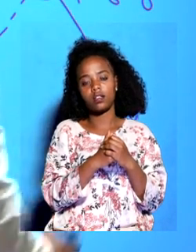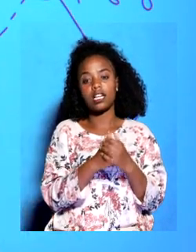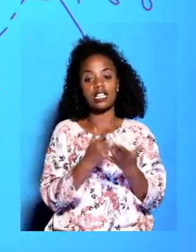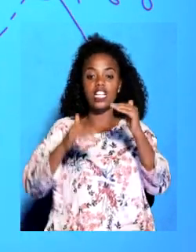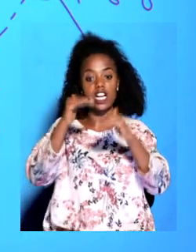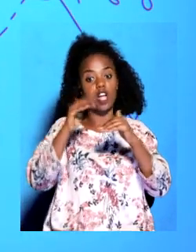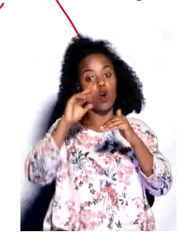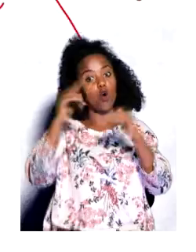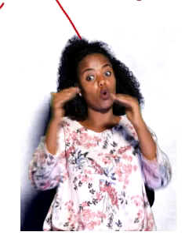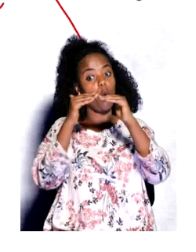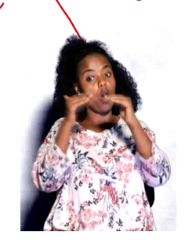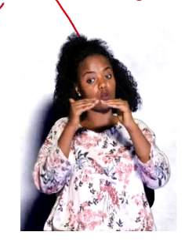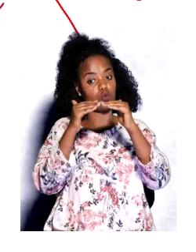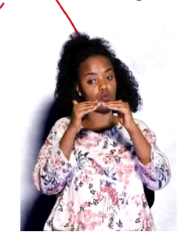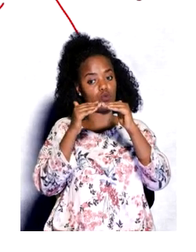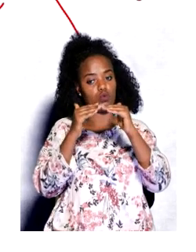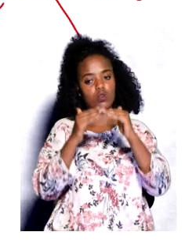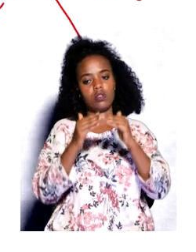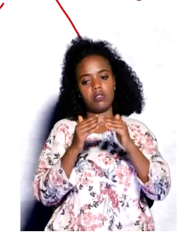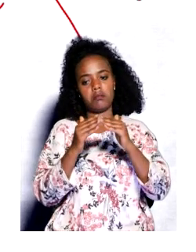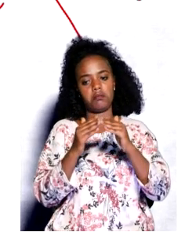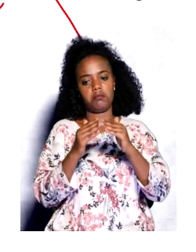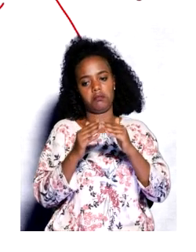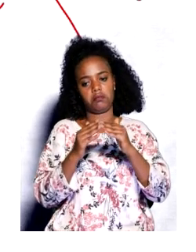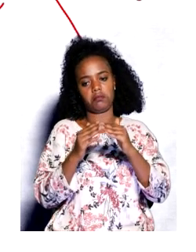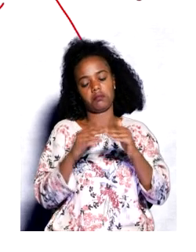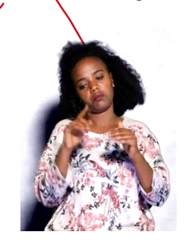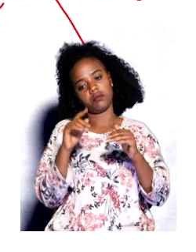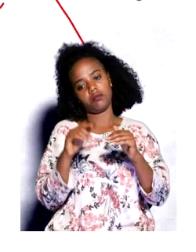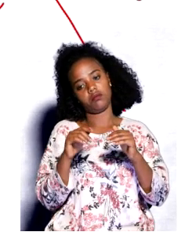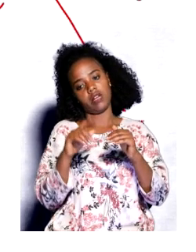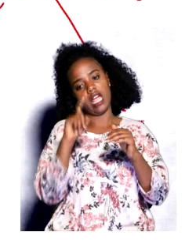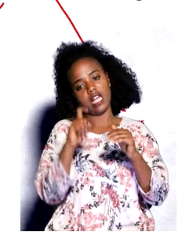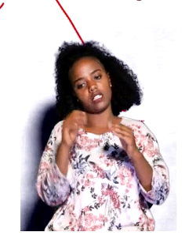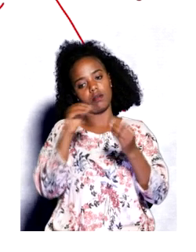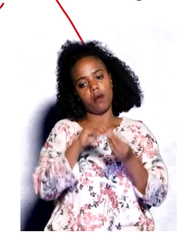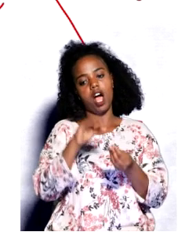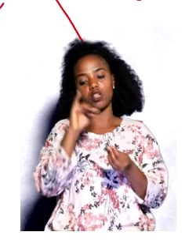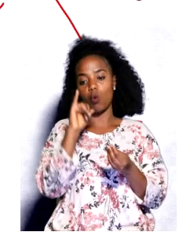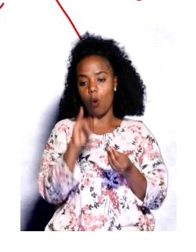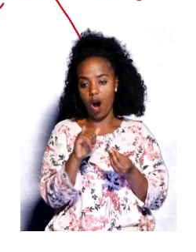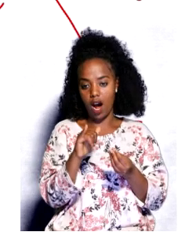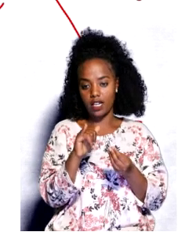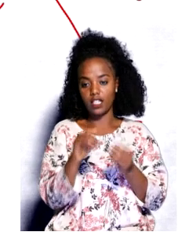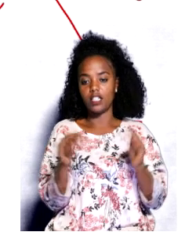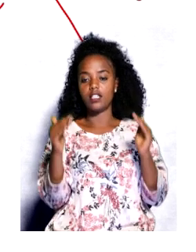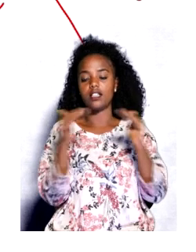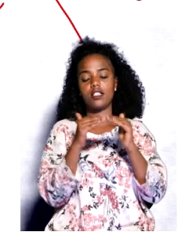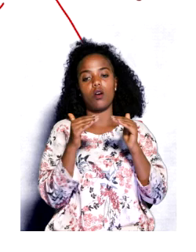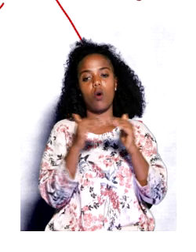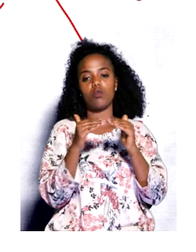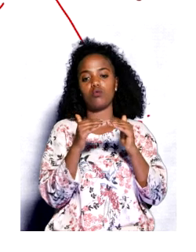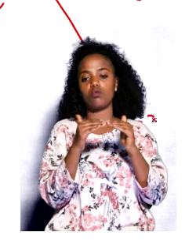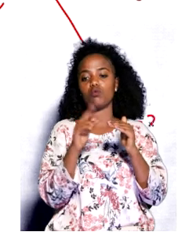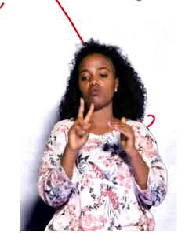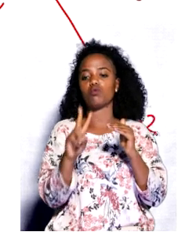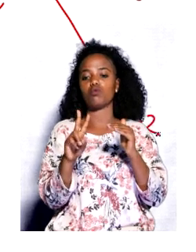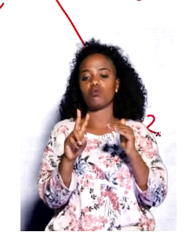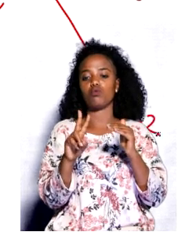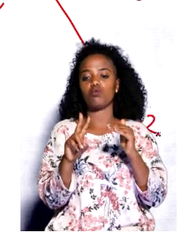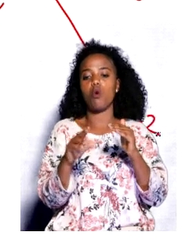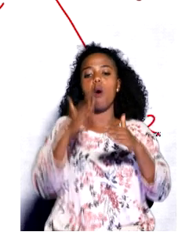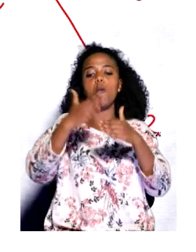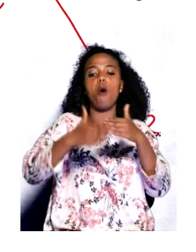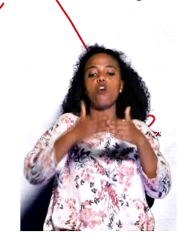This is, it is the boundary line. It is x plus y is equal to 2. This is a